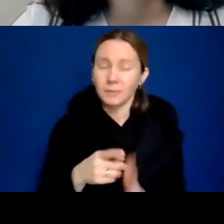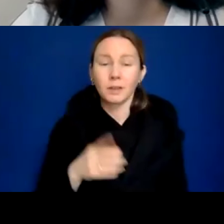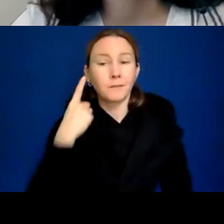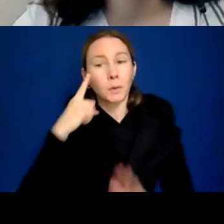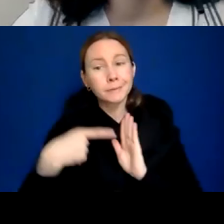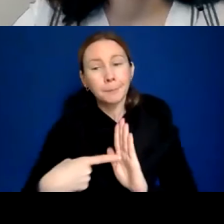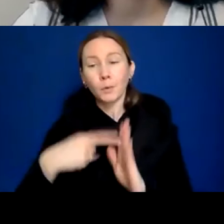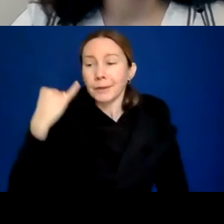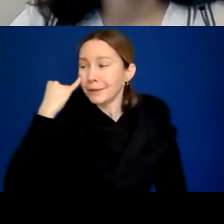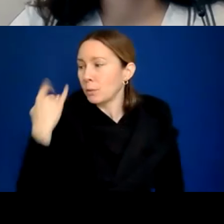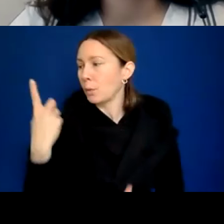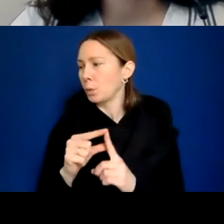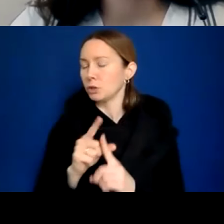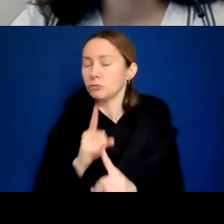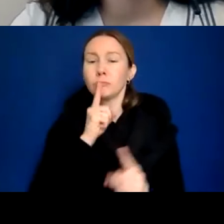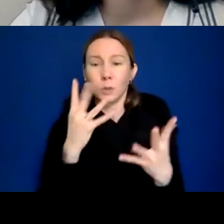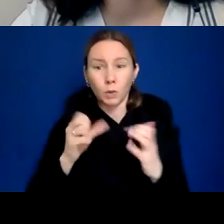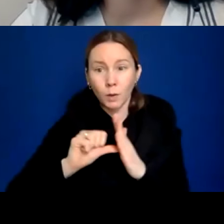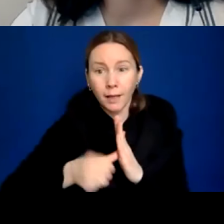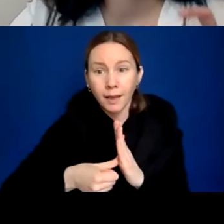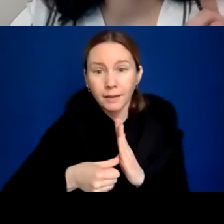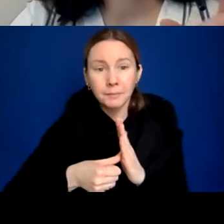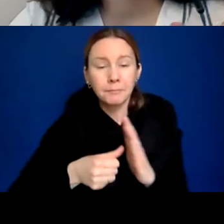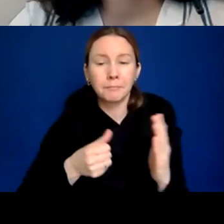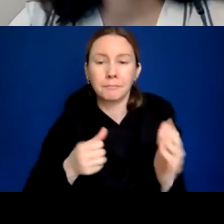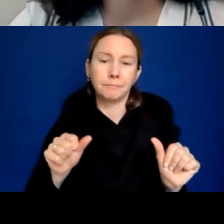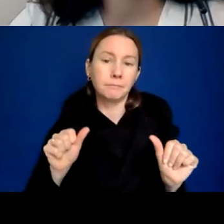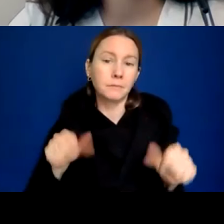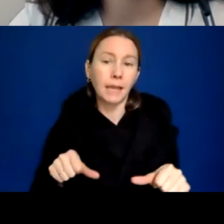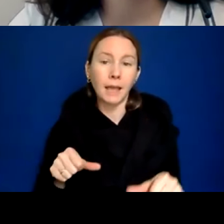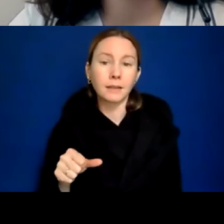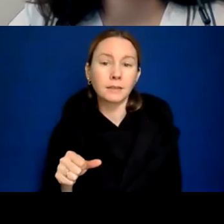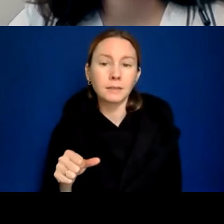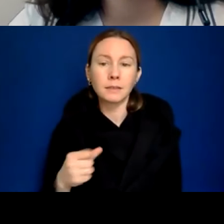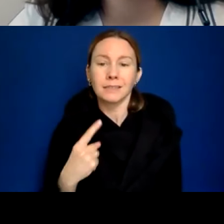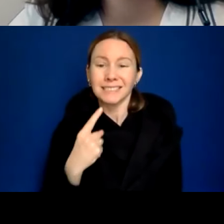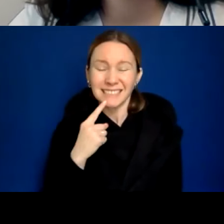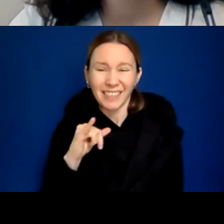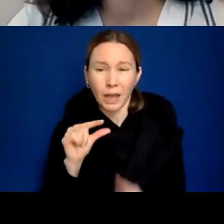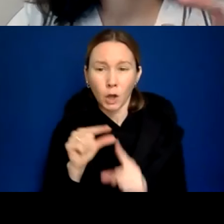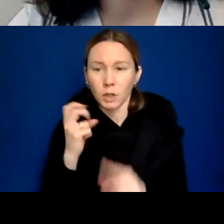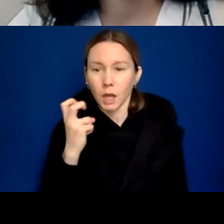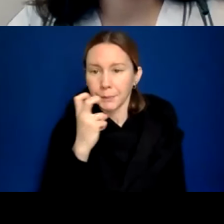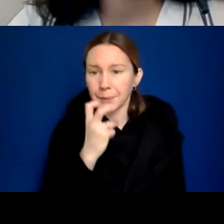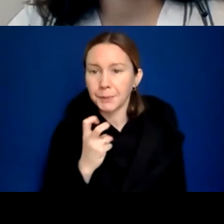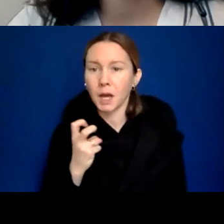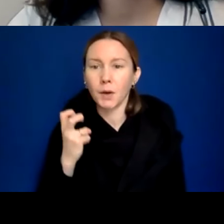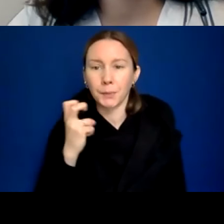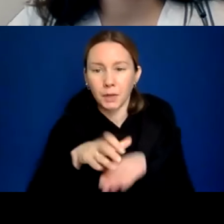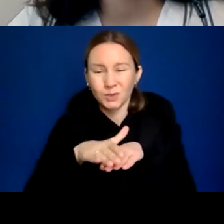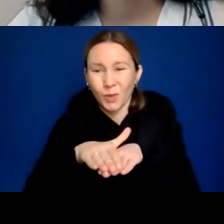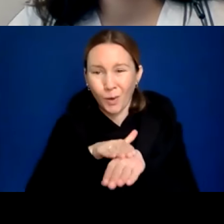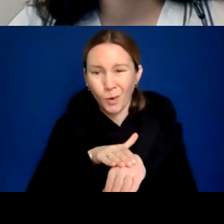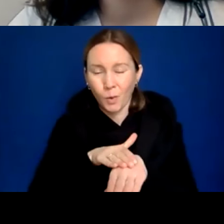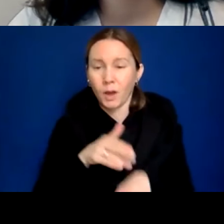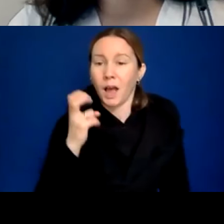So for example, if you have a word you really want to highlight, you can say that word a bit slower, pause after you say